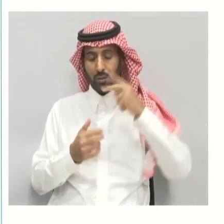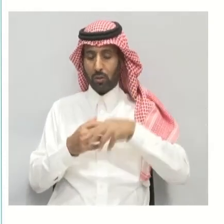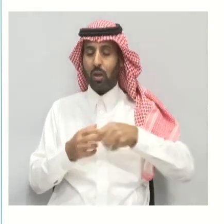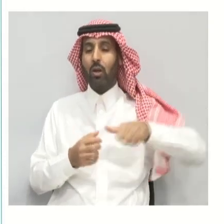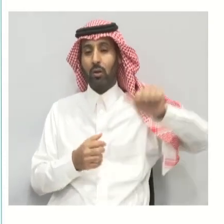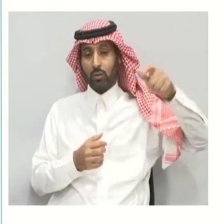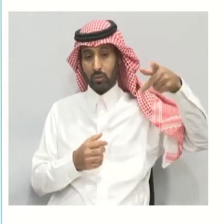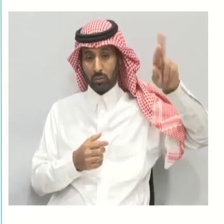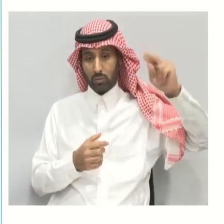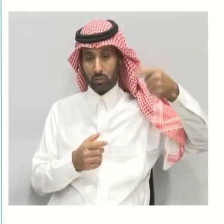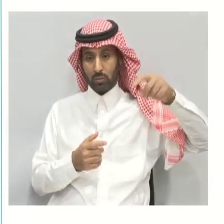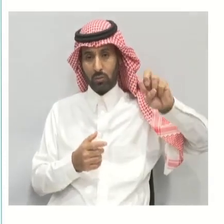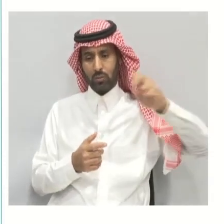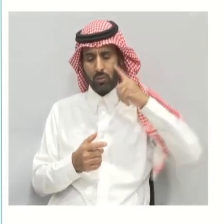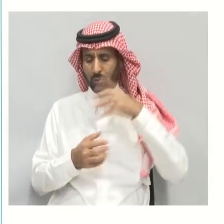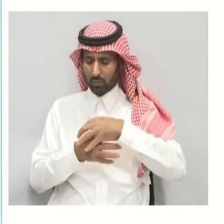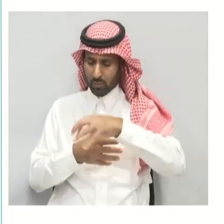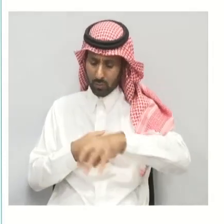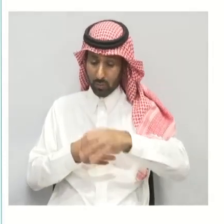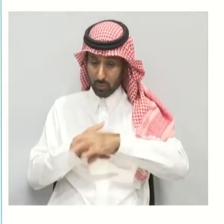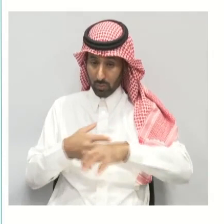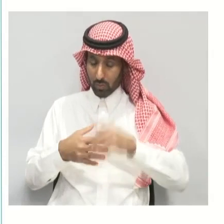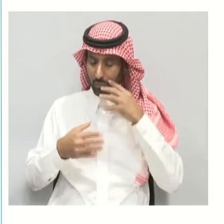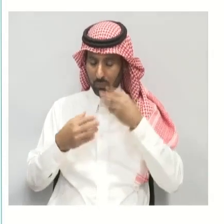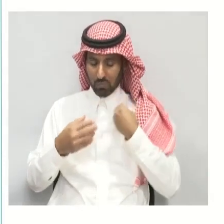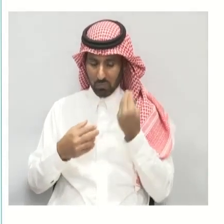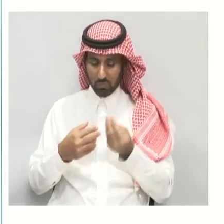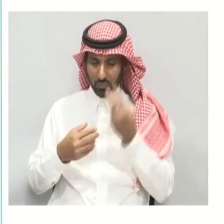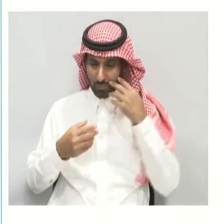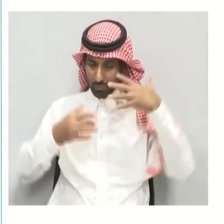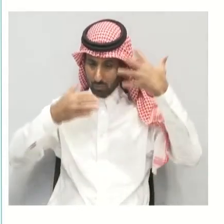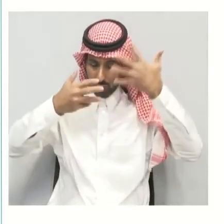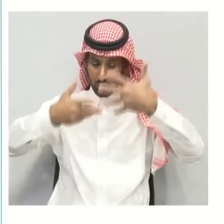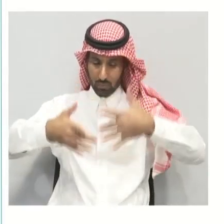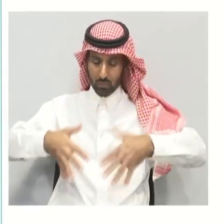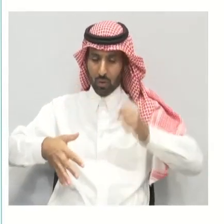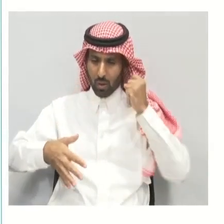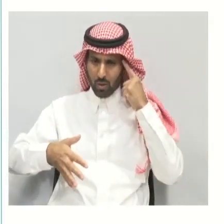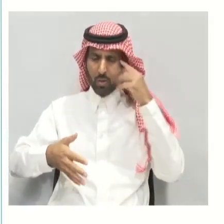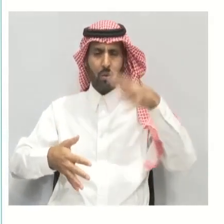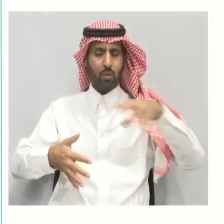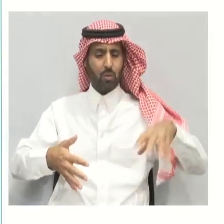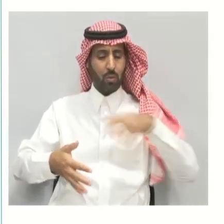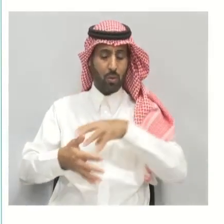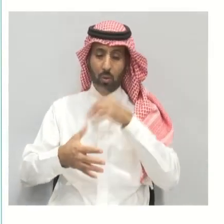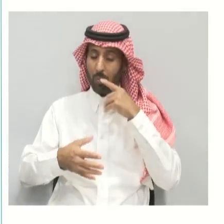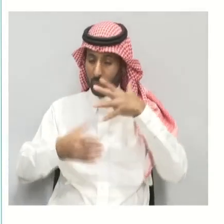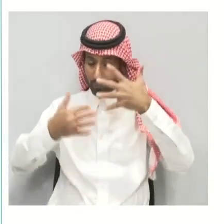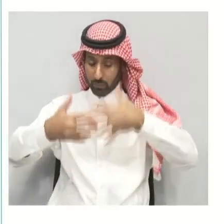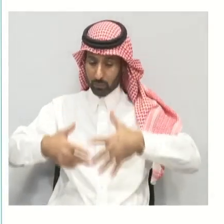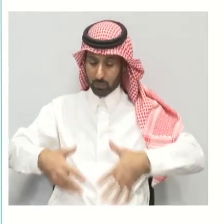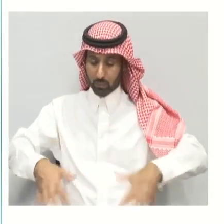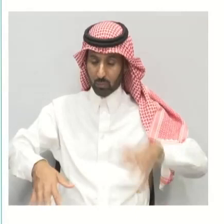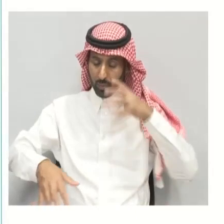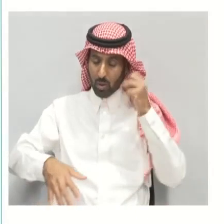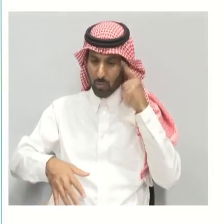Argentina. They are very beautiful and very famous. The falls are